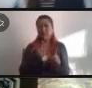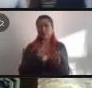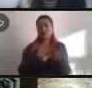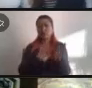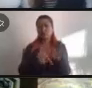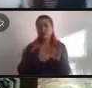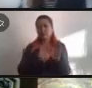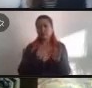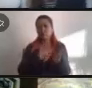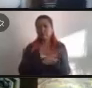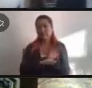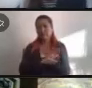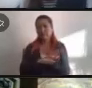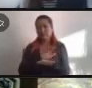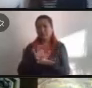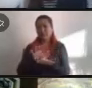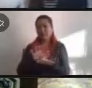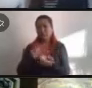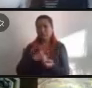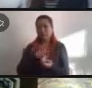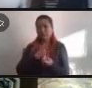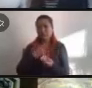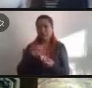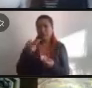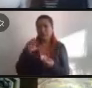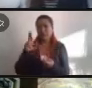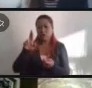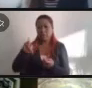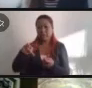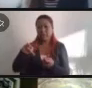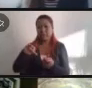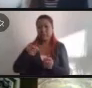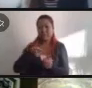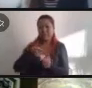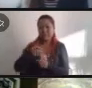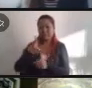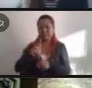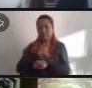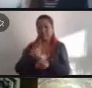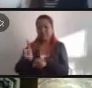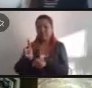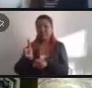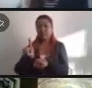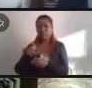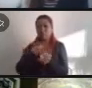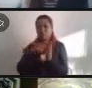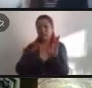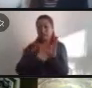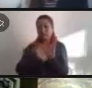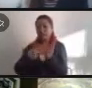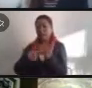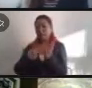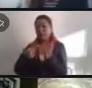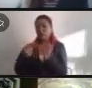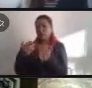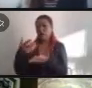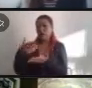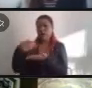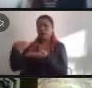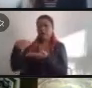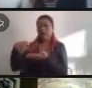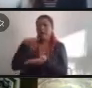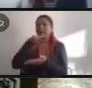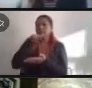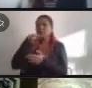the discipline within HRP, and then often bringing in outside experts as well. So some of